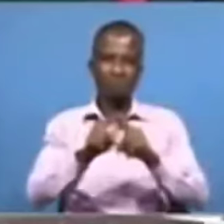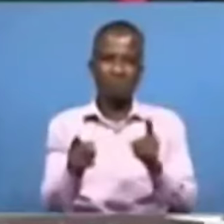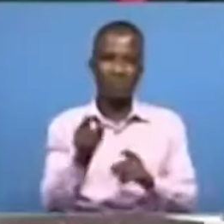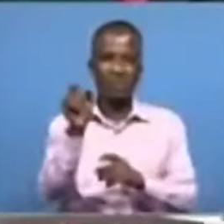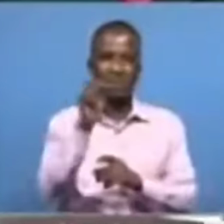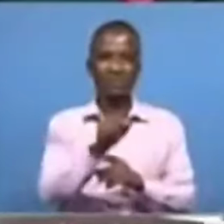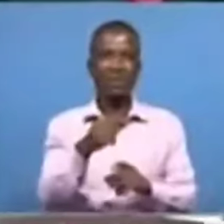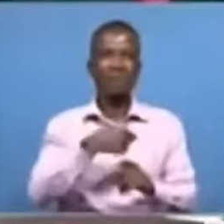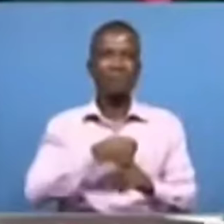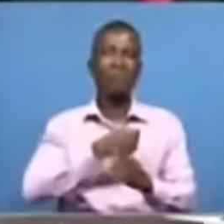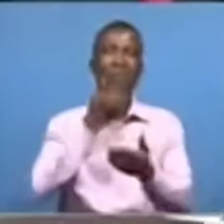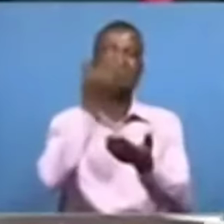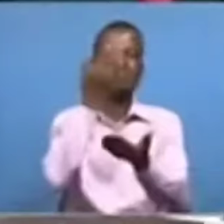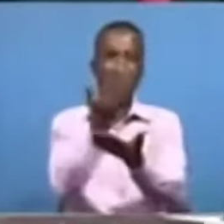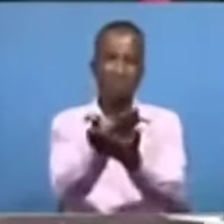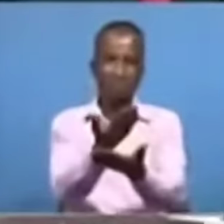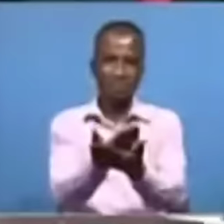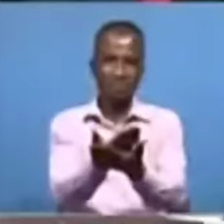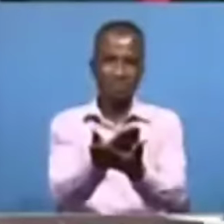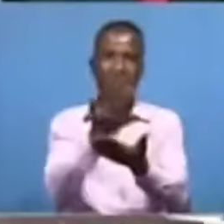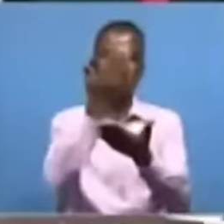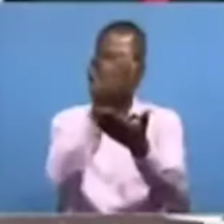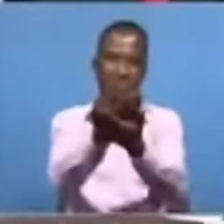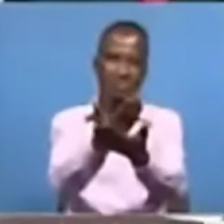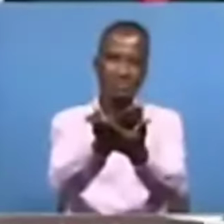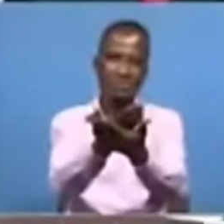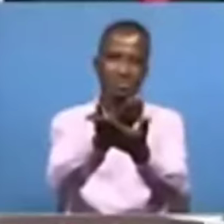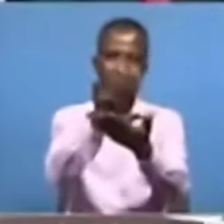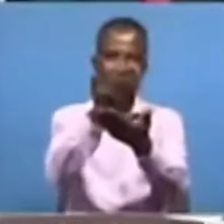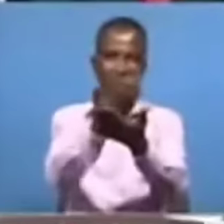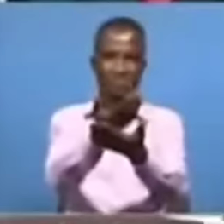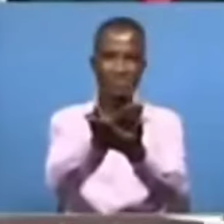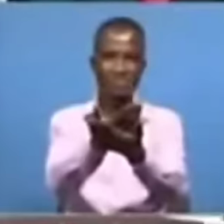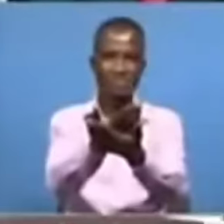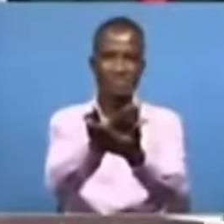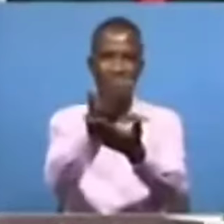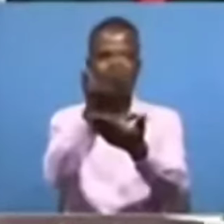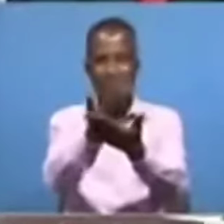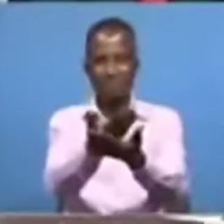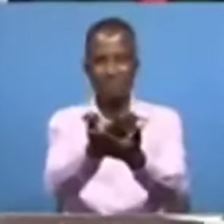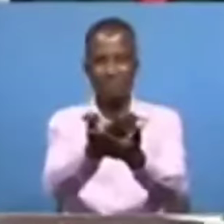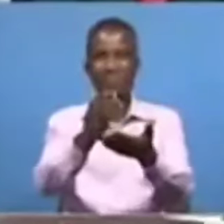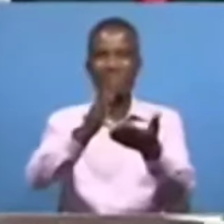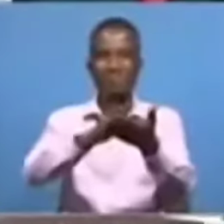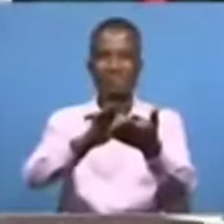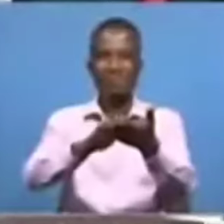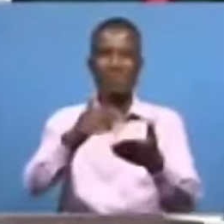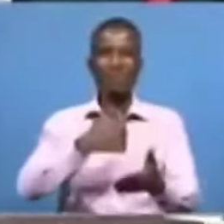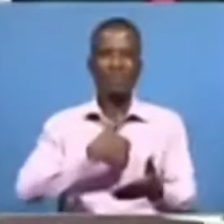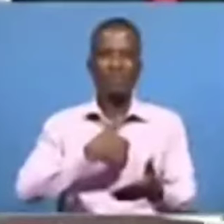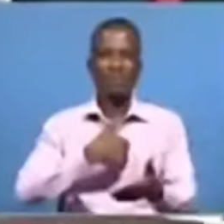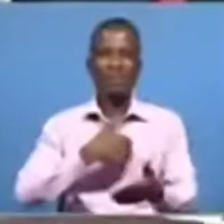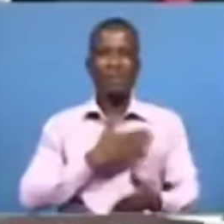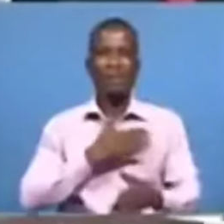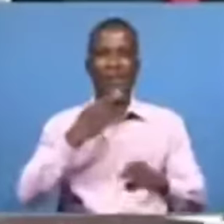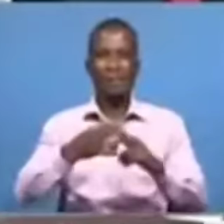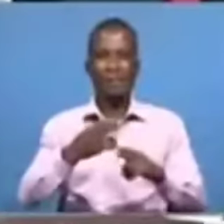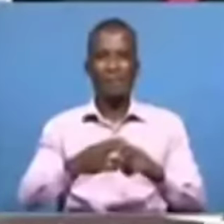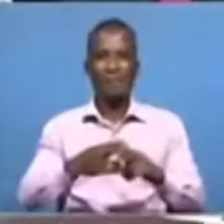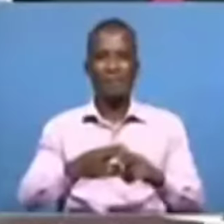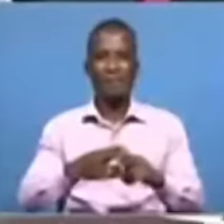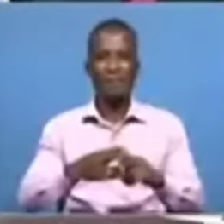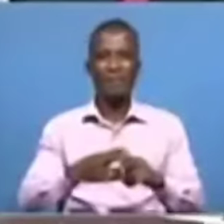I wish to apologize unreservedly to the court. Yours sincerely, Dr. Dominic Akuruting